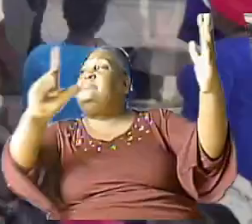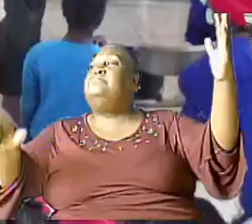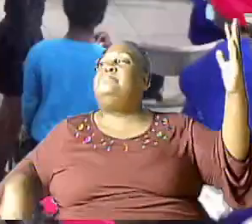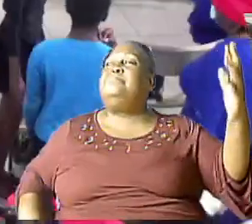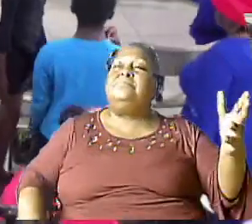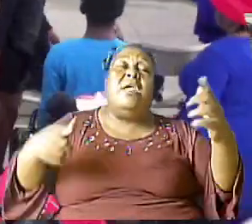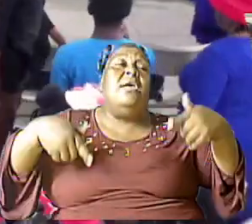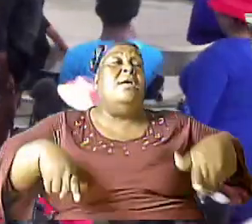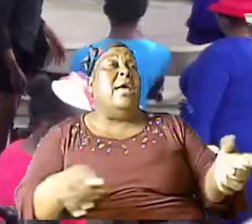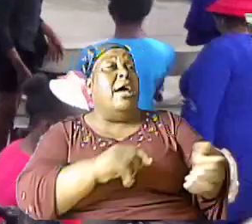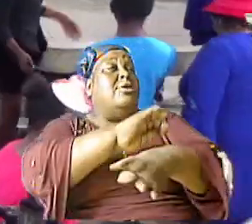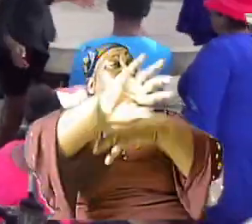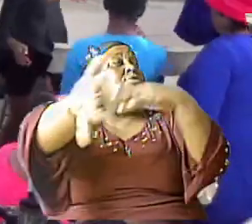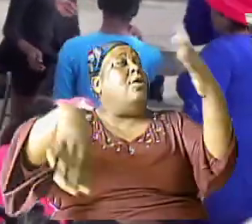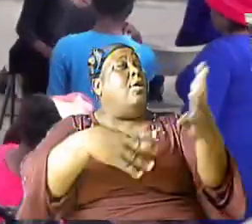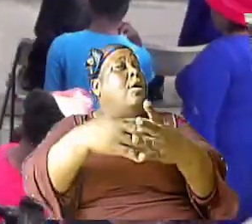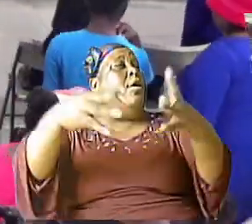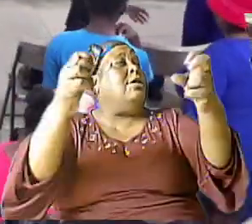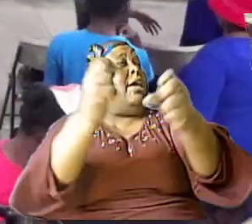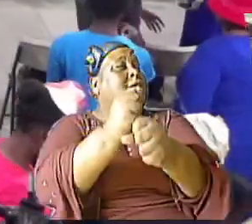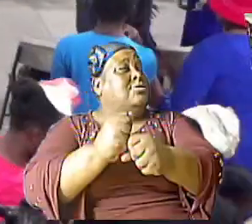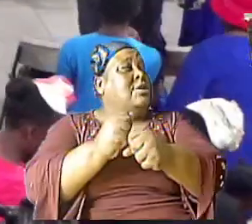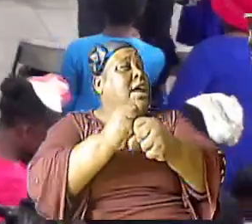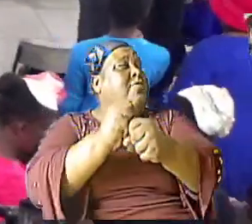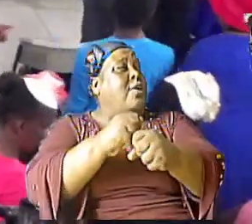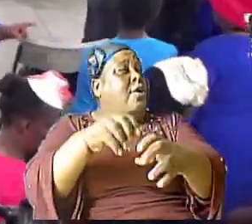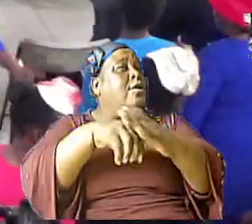Get together in the Lord.